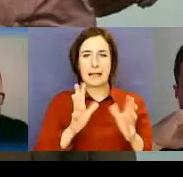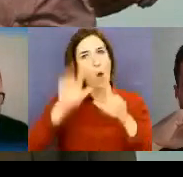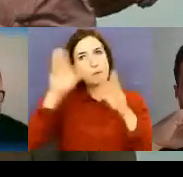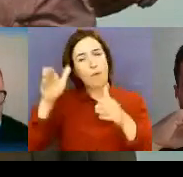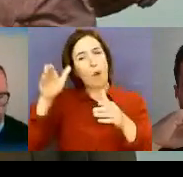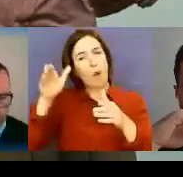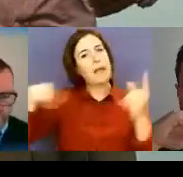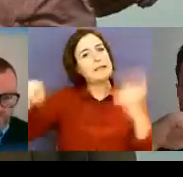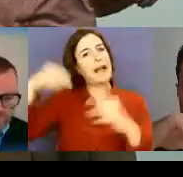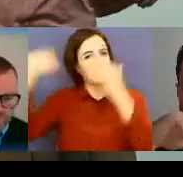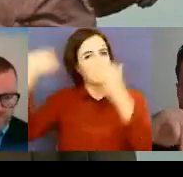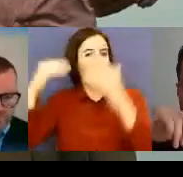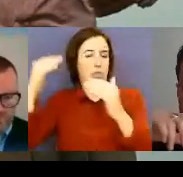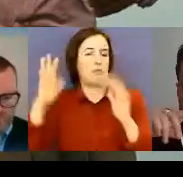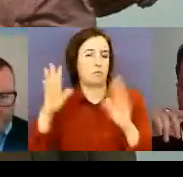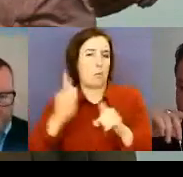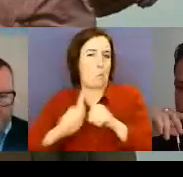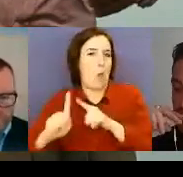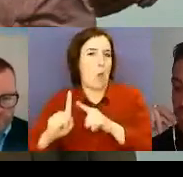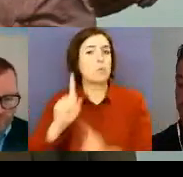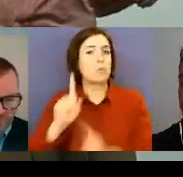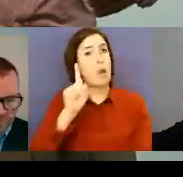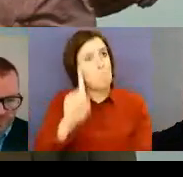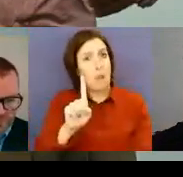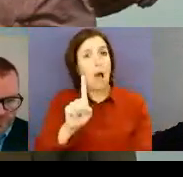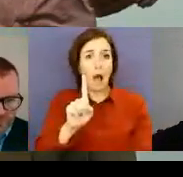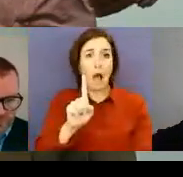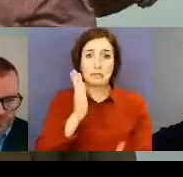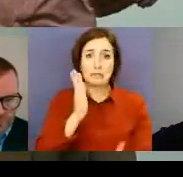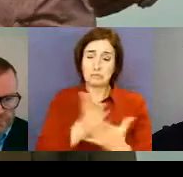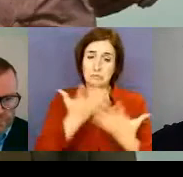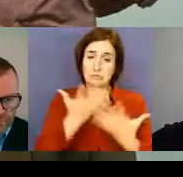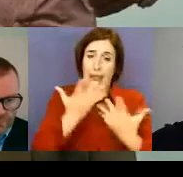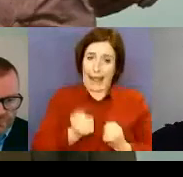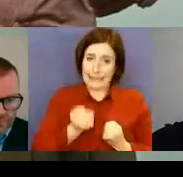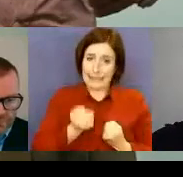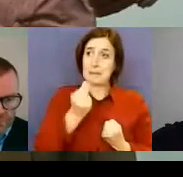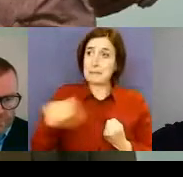aimed at adults, although we do obviously recognise that some of the charity